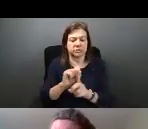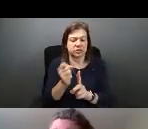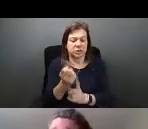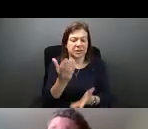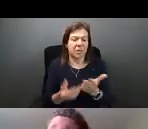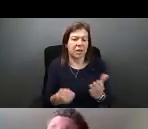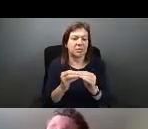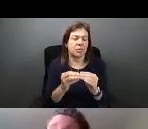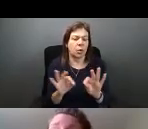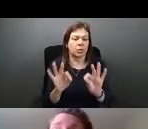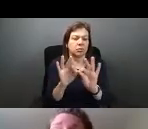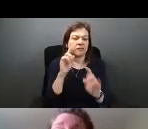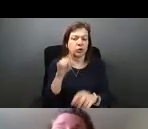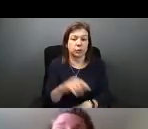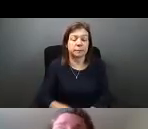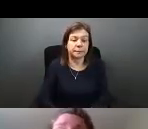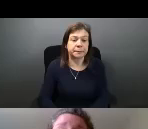more meaningful for you.